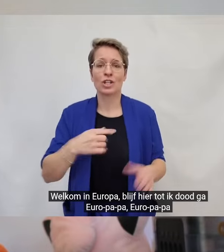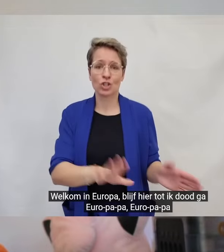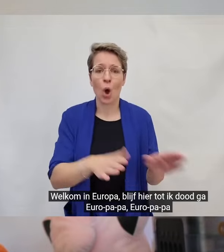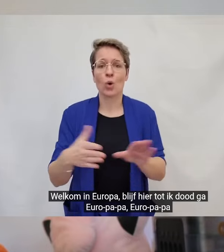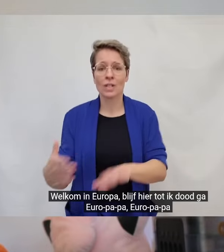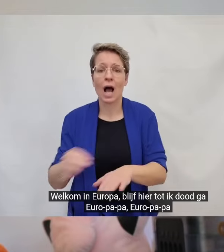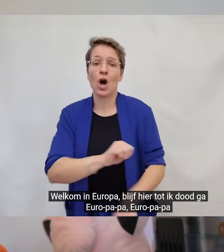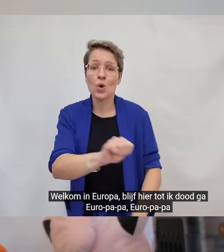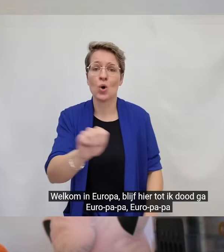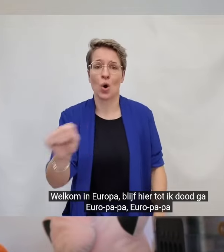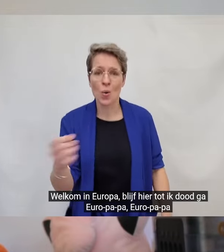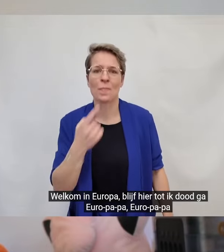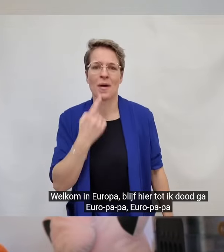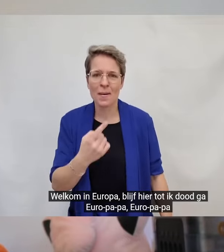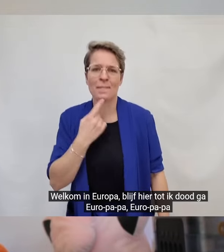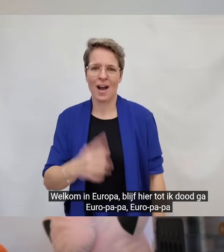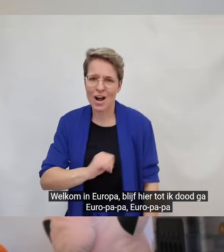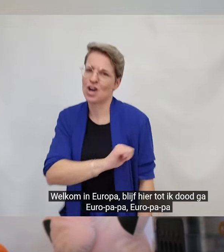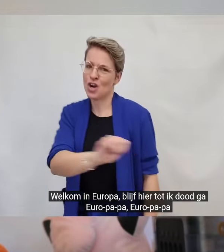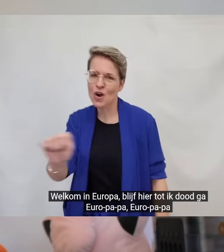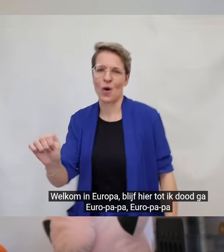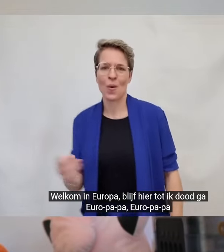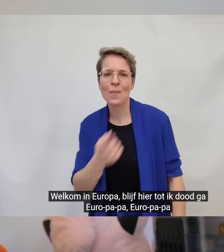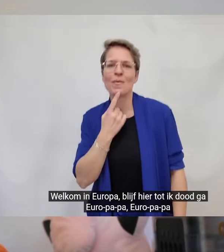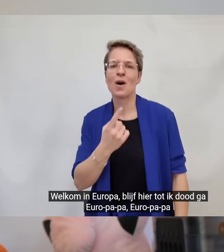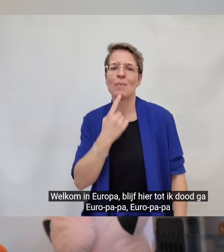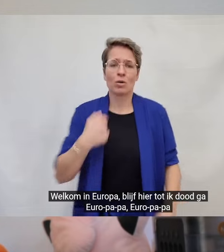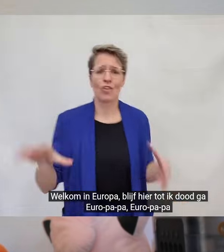blijf hier tot ik dood ga europa pa